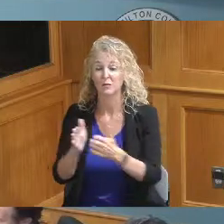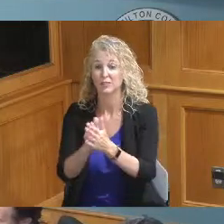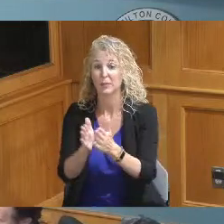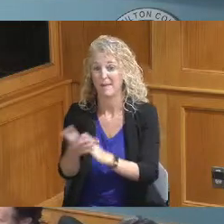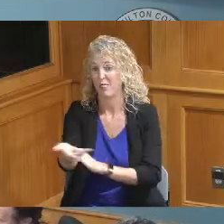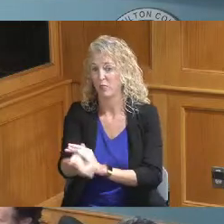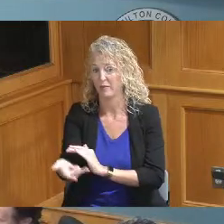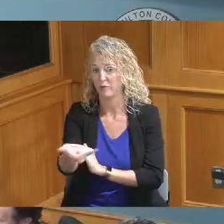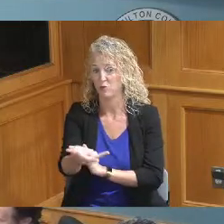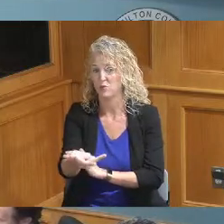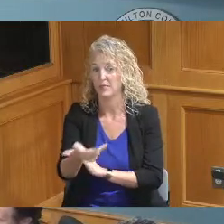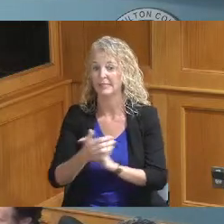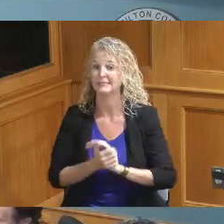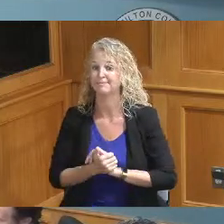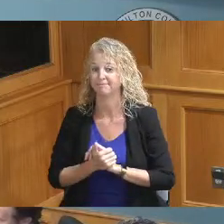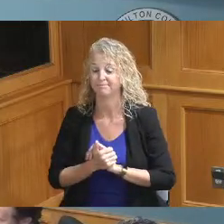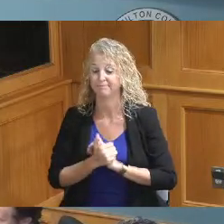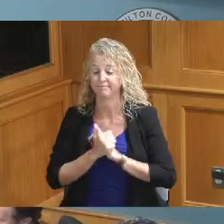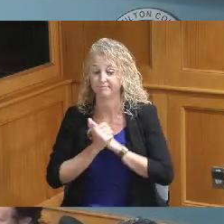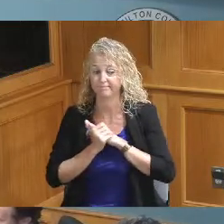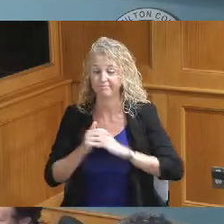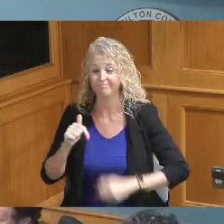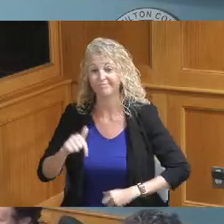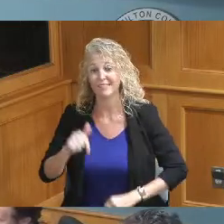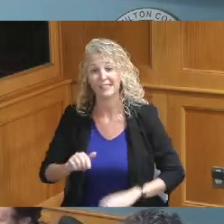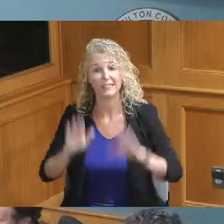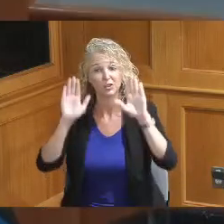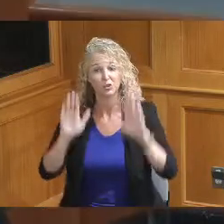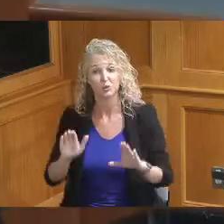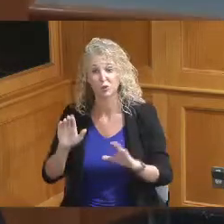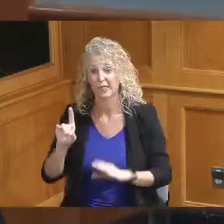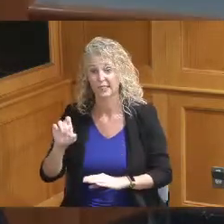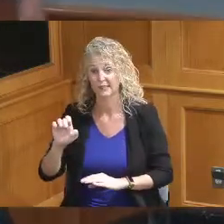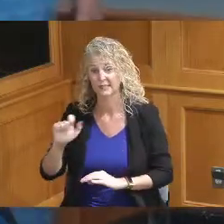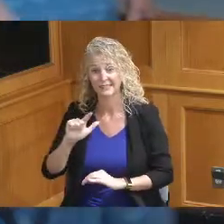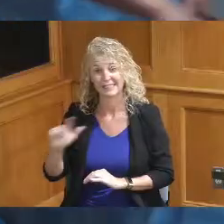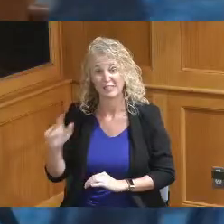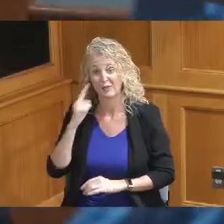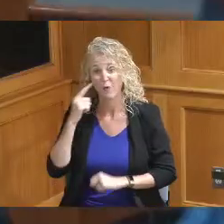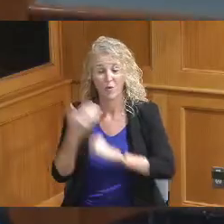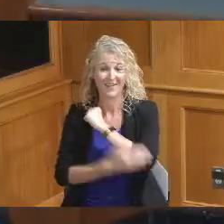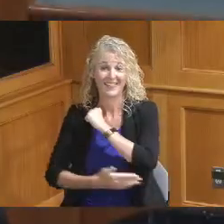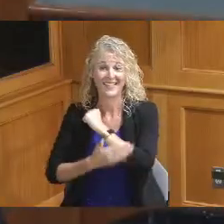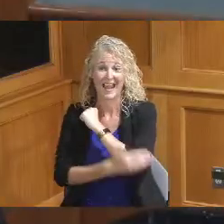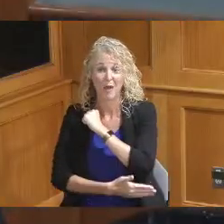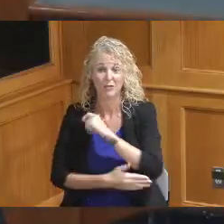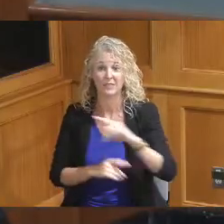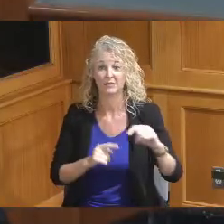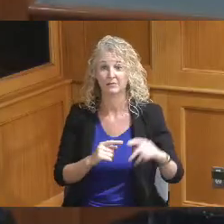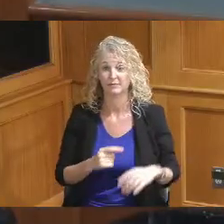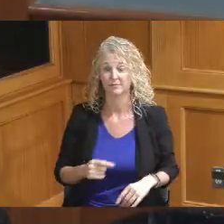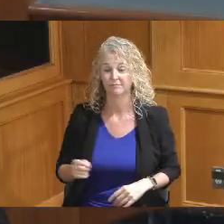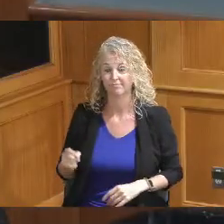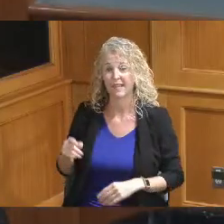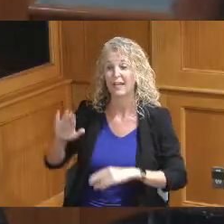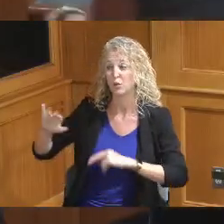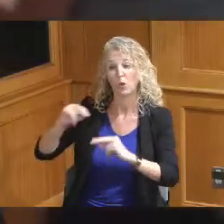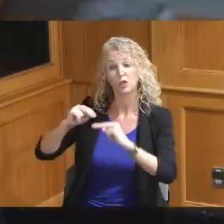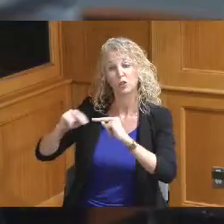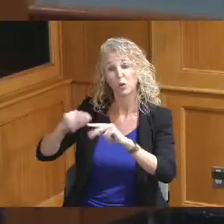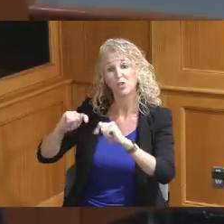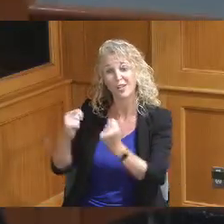commission on getting a fantastic deal for the county and the team working with the